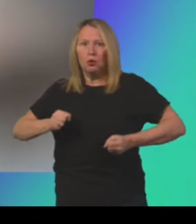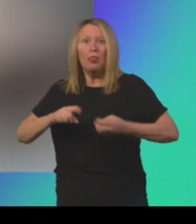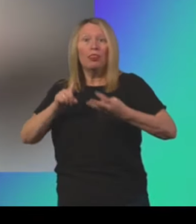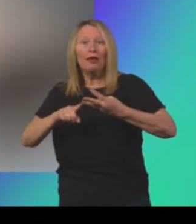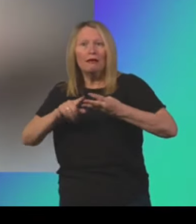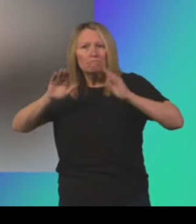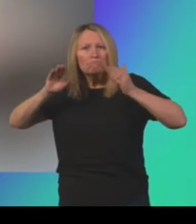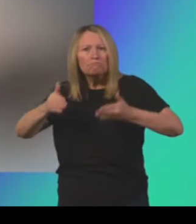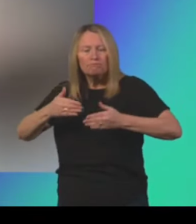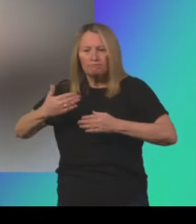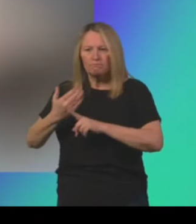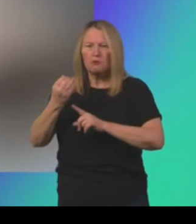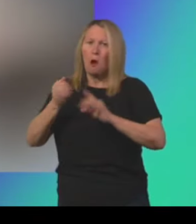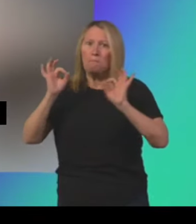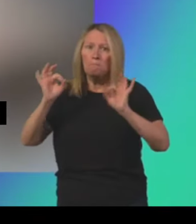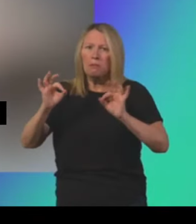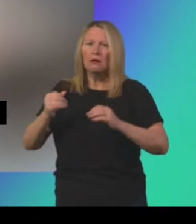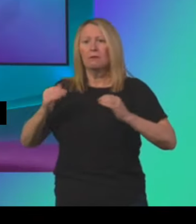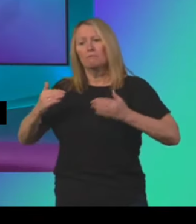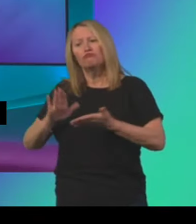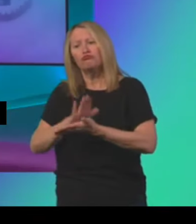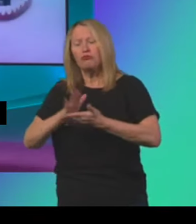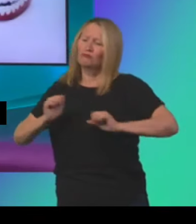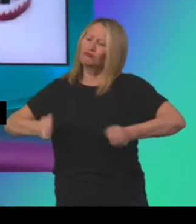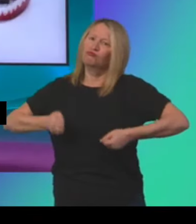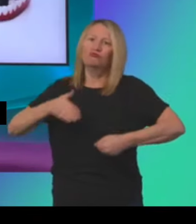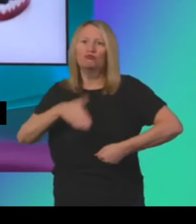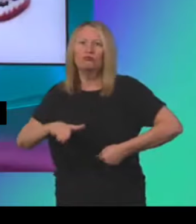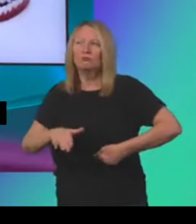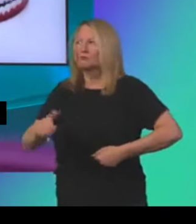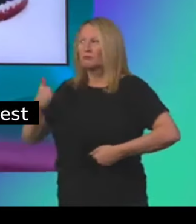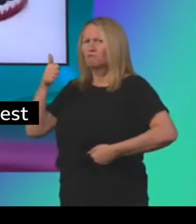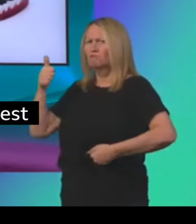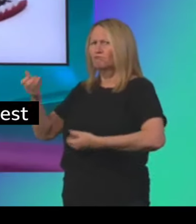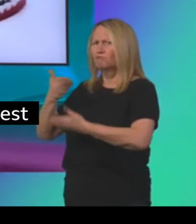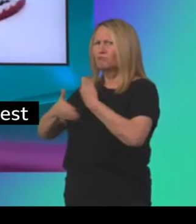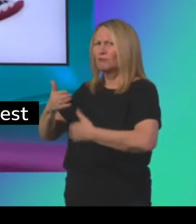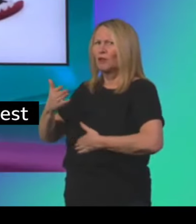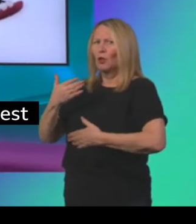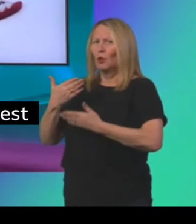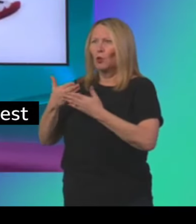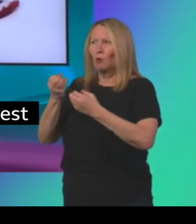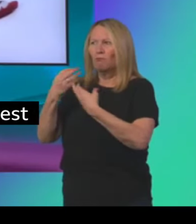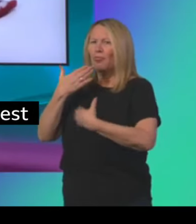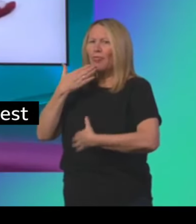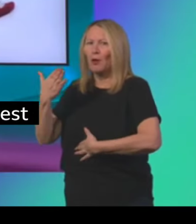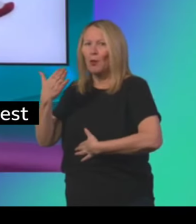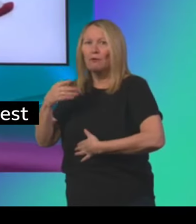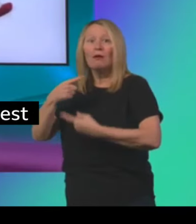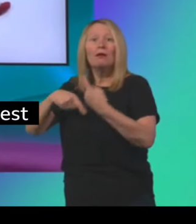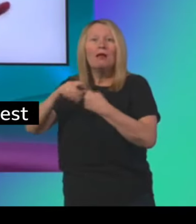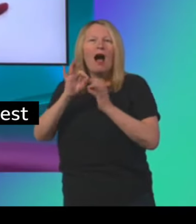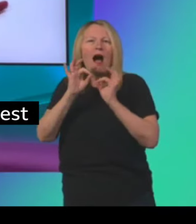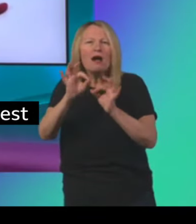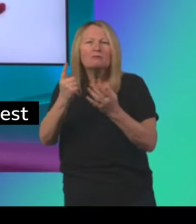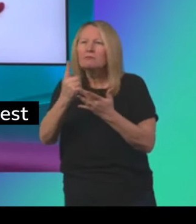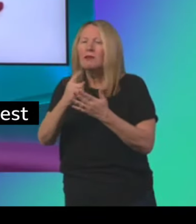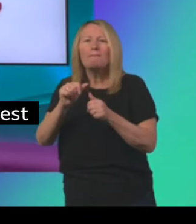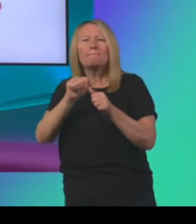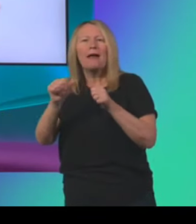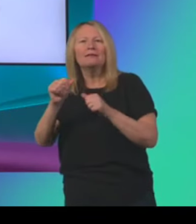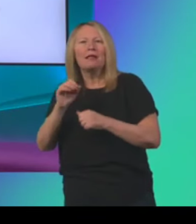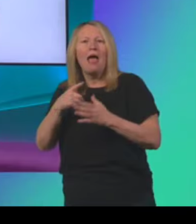is focus on progress, not perfection. Right, team, time to get some of your comments now. We asked you online for the best April Fool's pranks